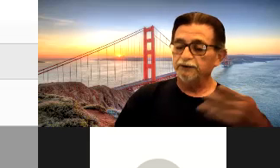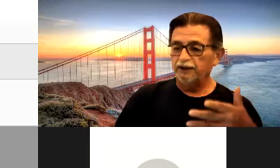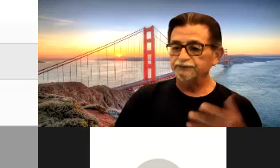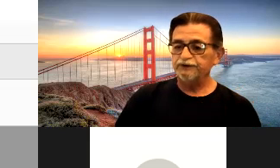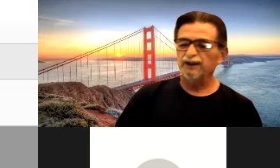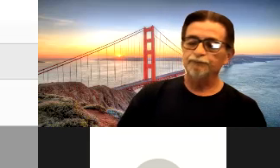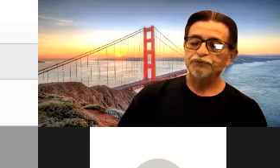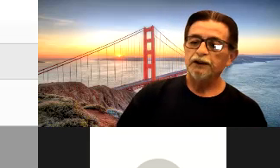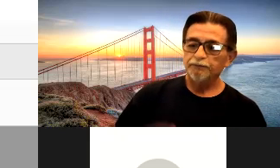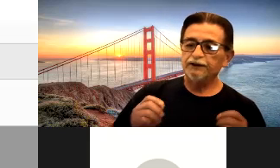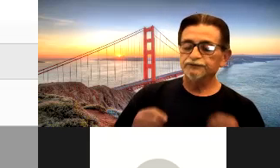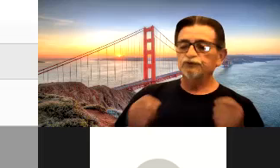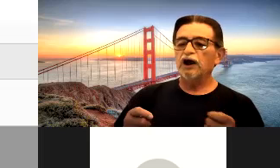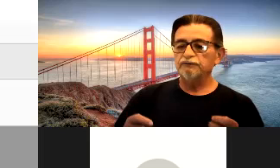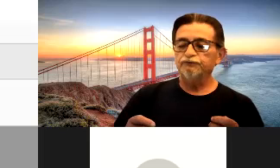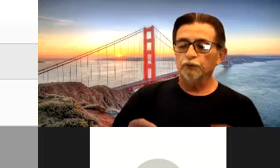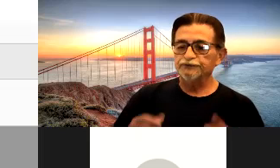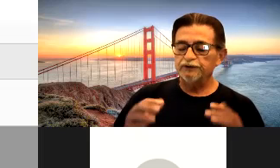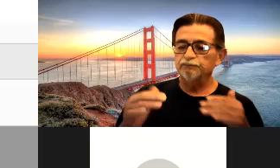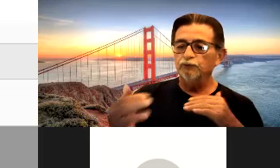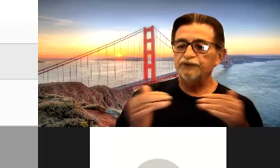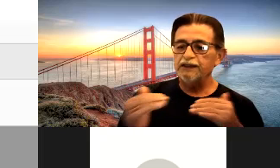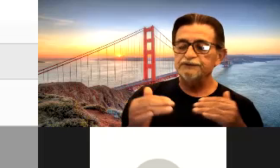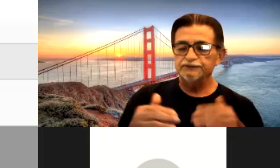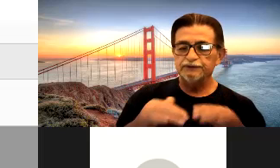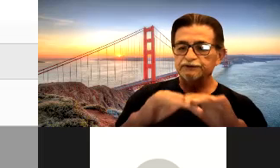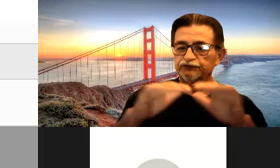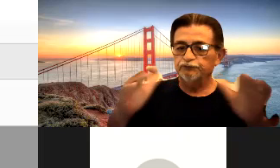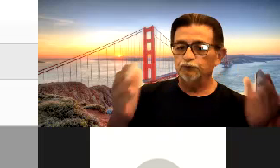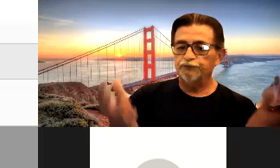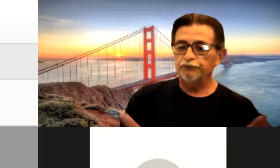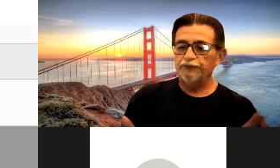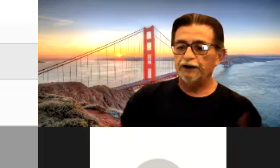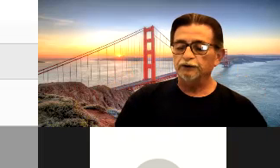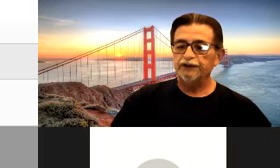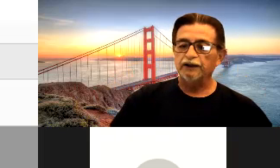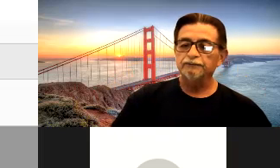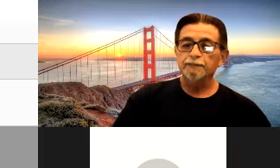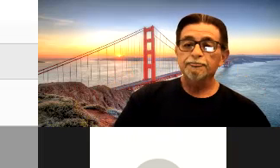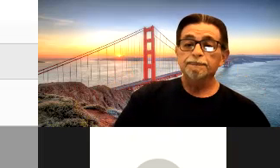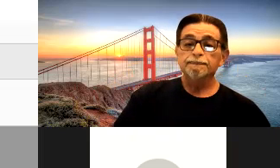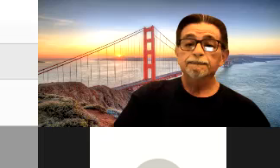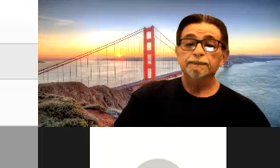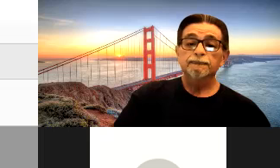sodium ion has 10, because the driving force in both cases is to fulfill that octet.